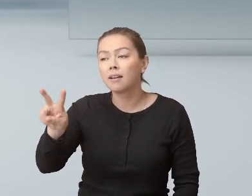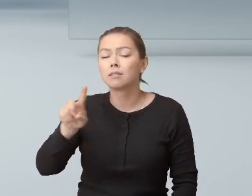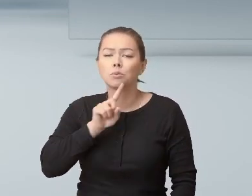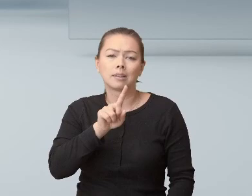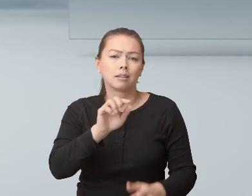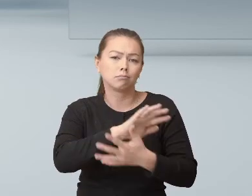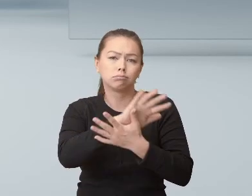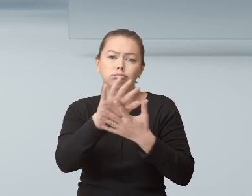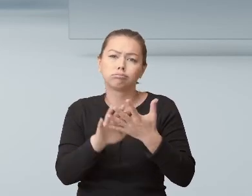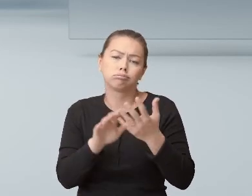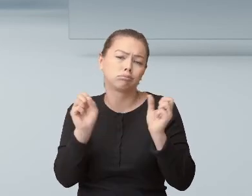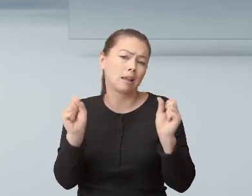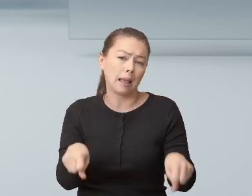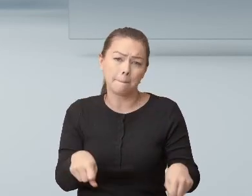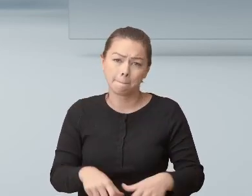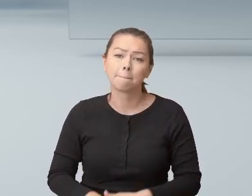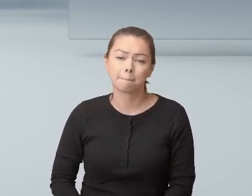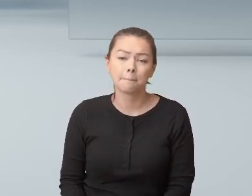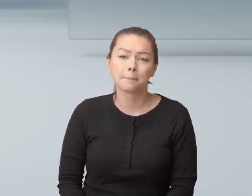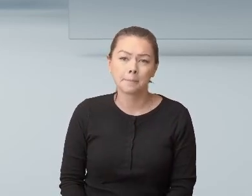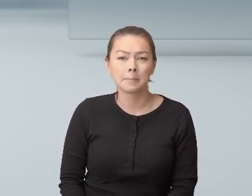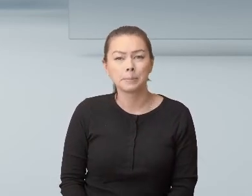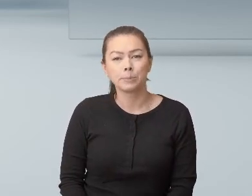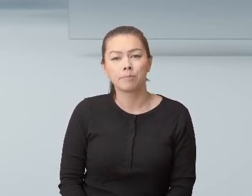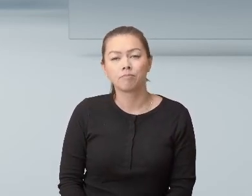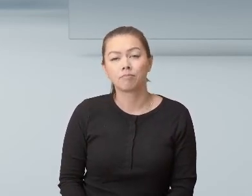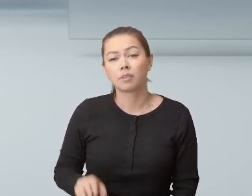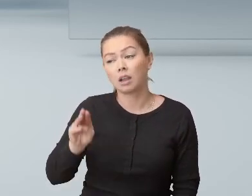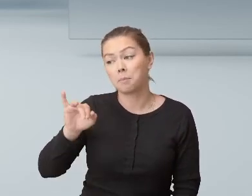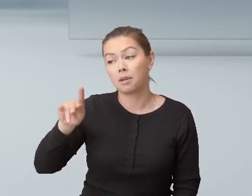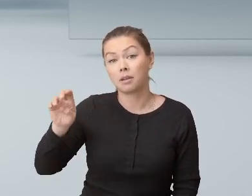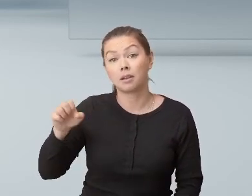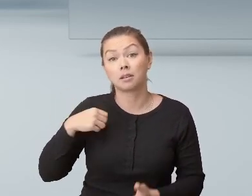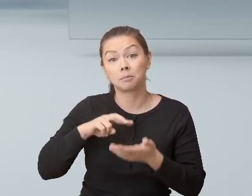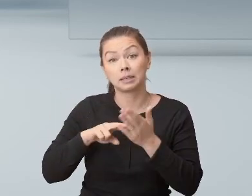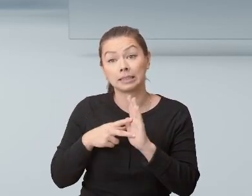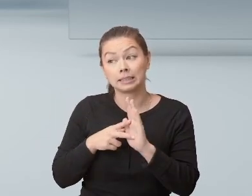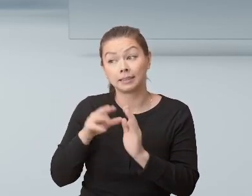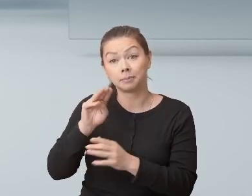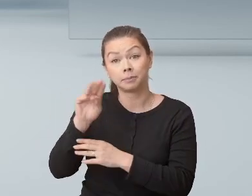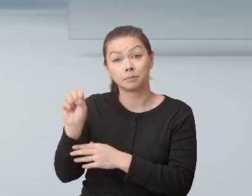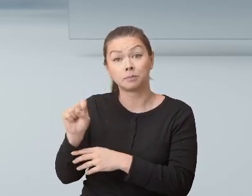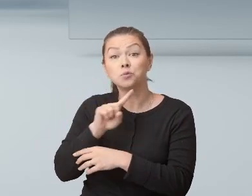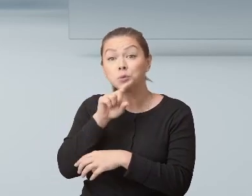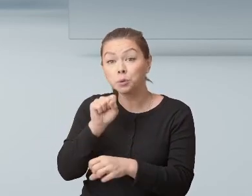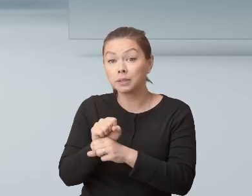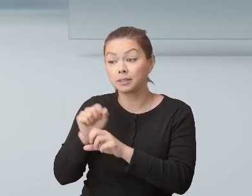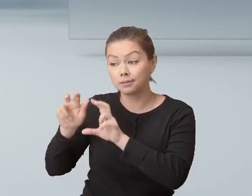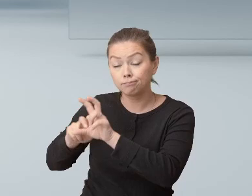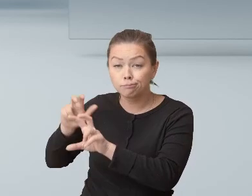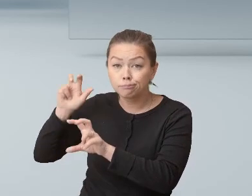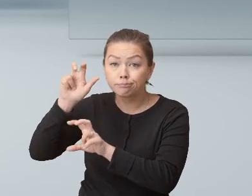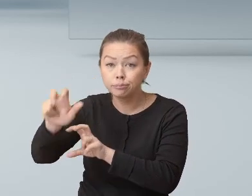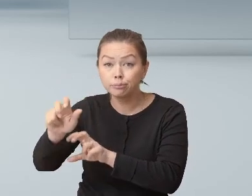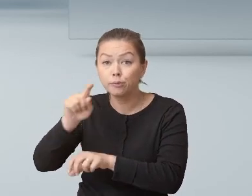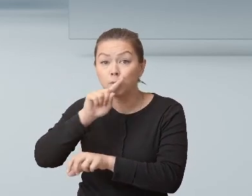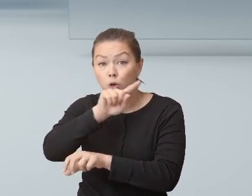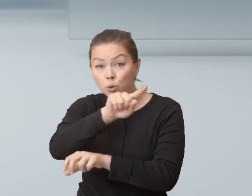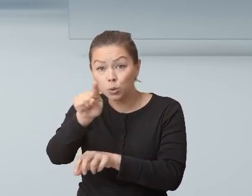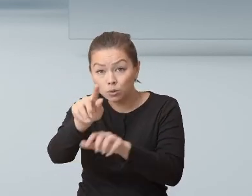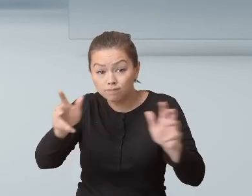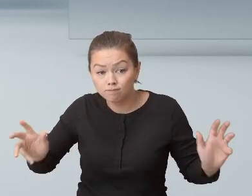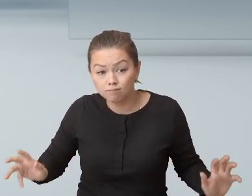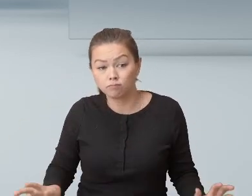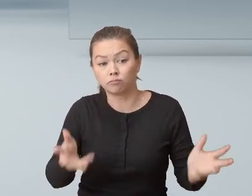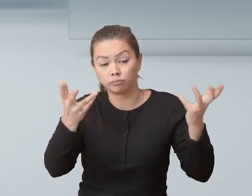or all of those services. Yeah, so listen to what that is. Microsoft is putting money towards your implementation to